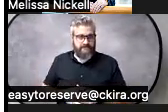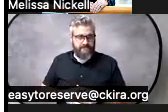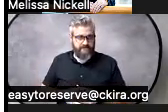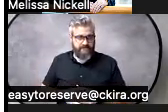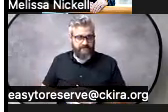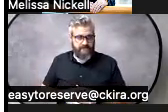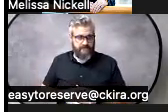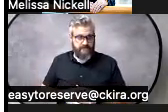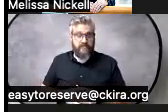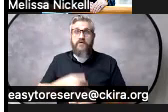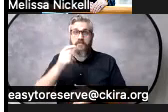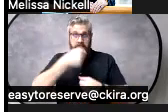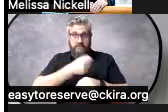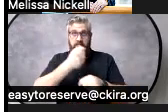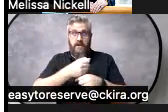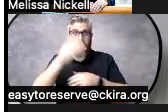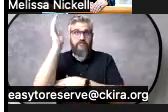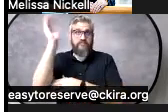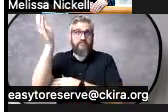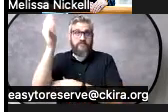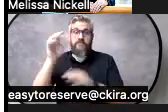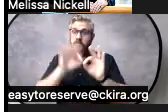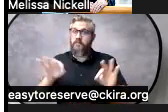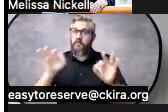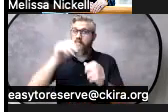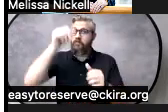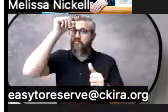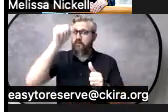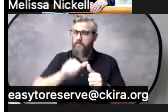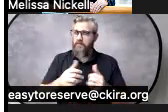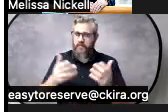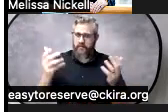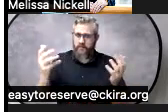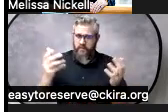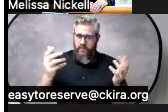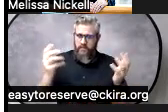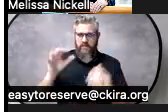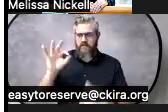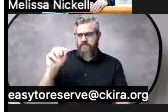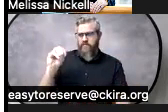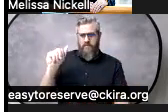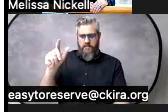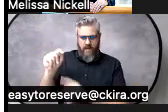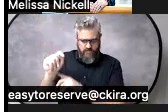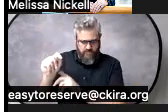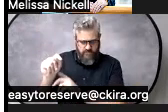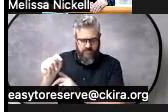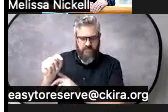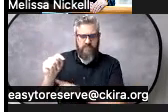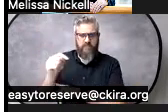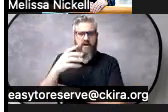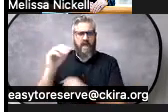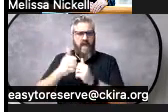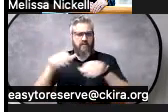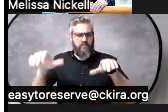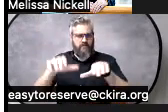When generating presentations, it's important to consider the level of conformity and the format for the talks. Oral